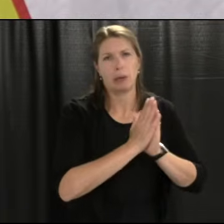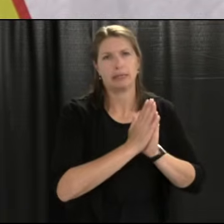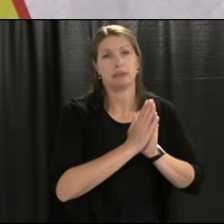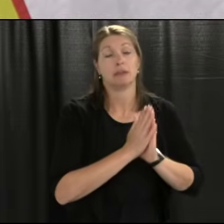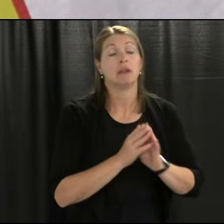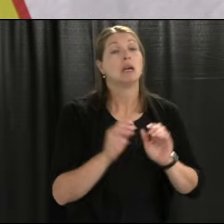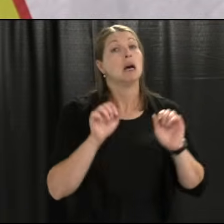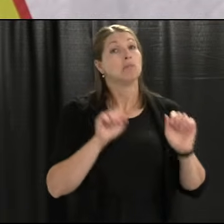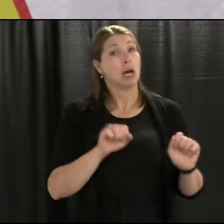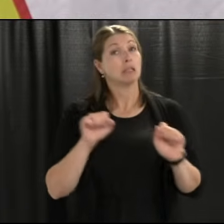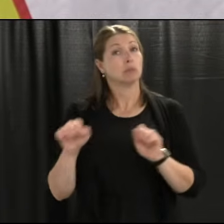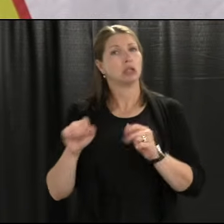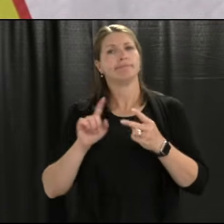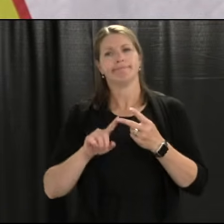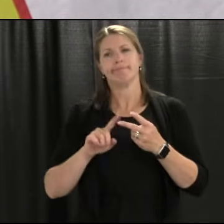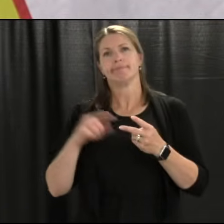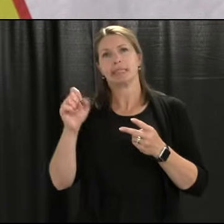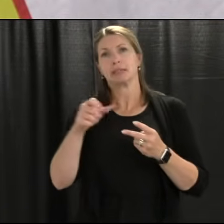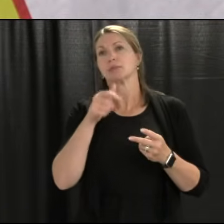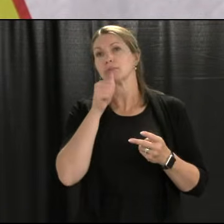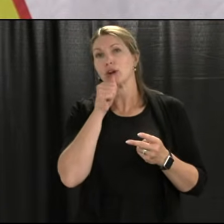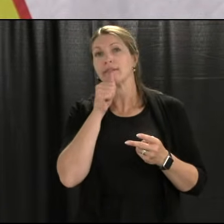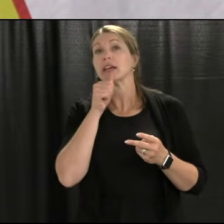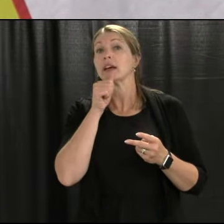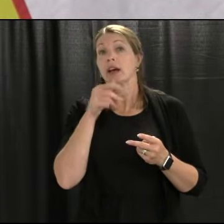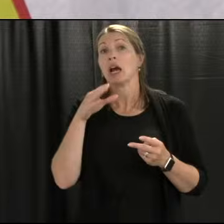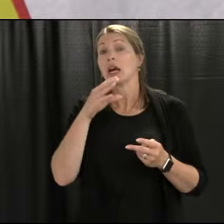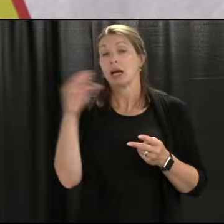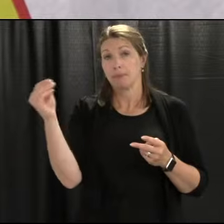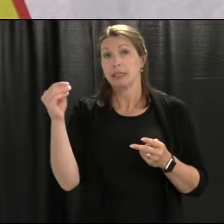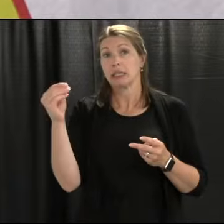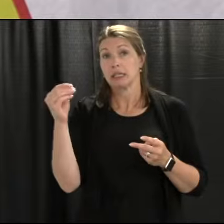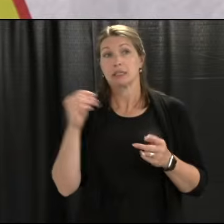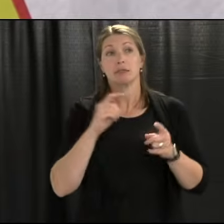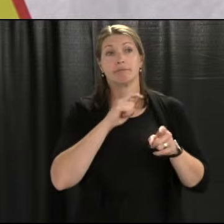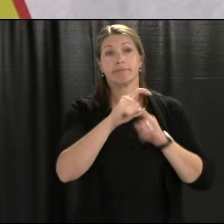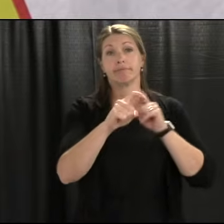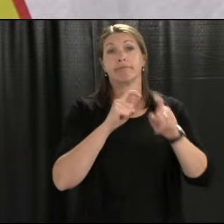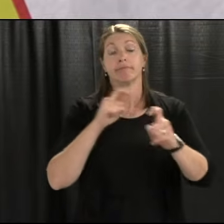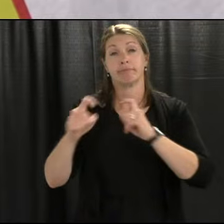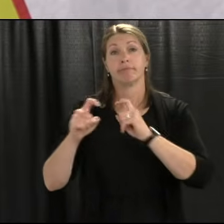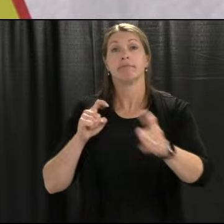out to private companies. For example, the Sikorsky